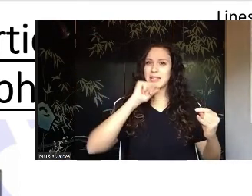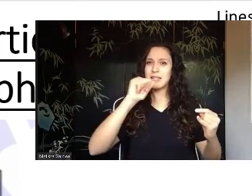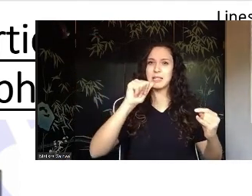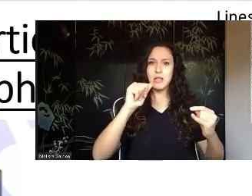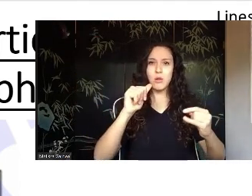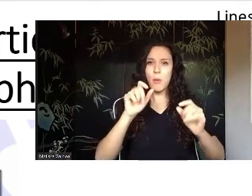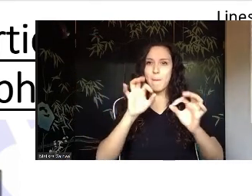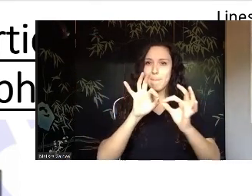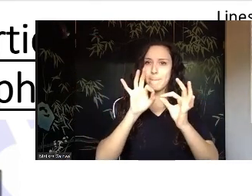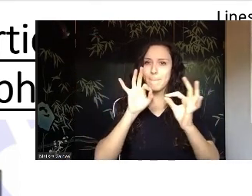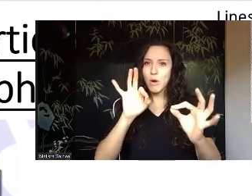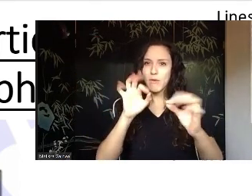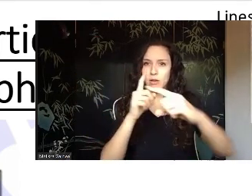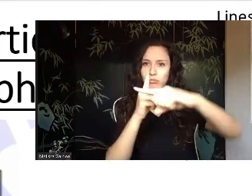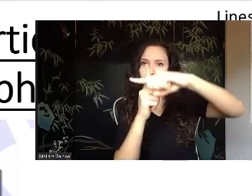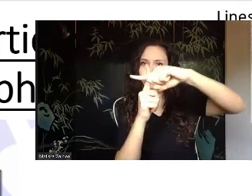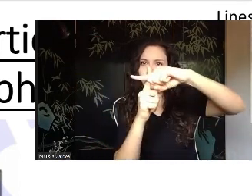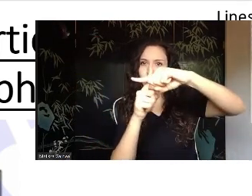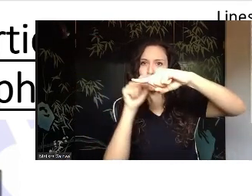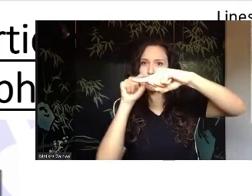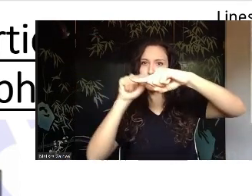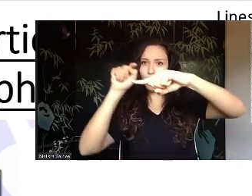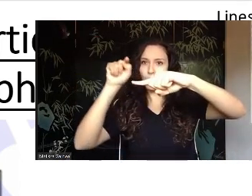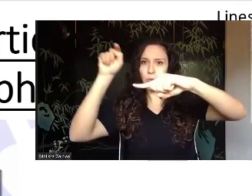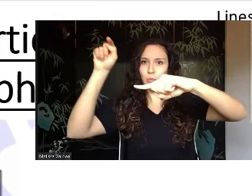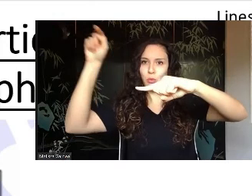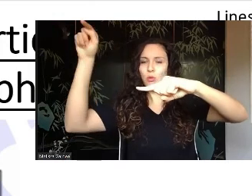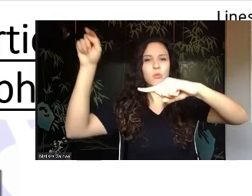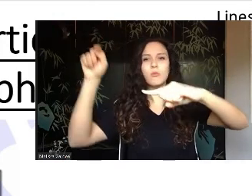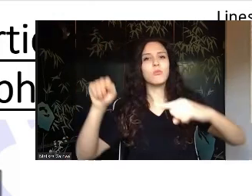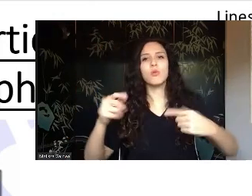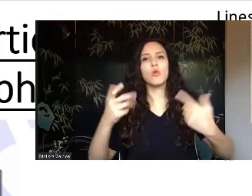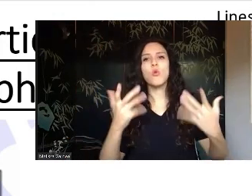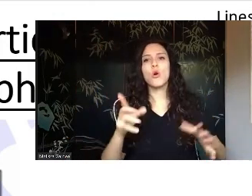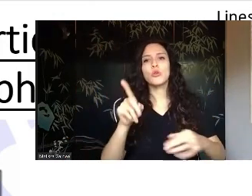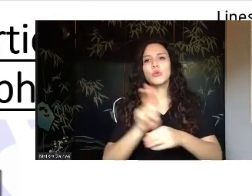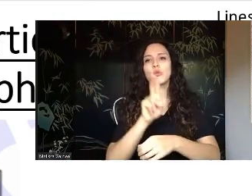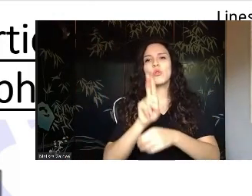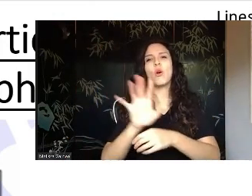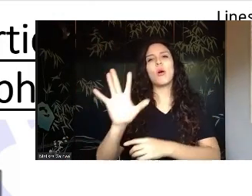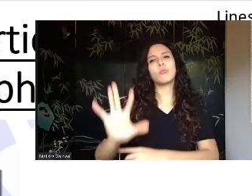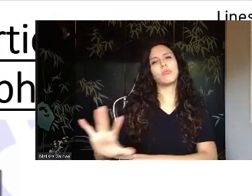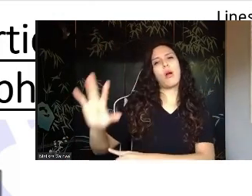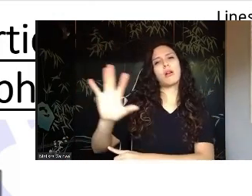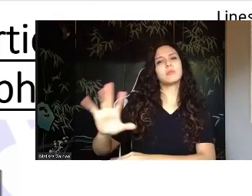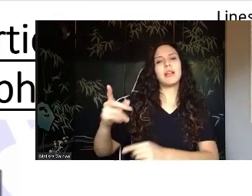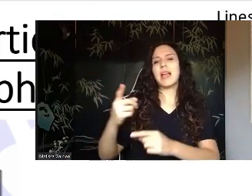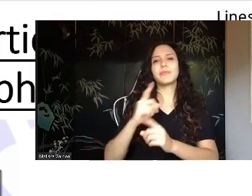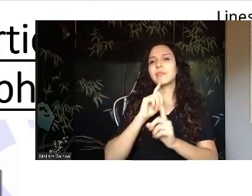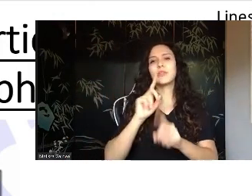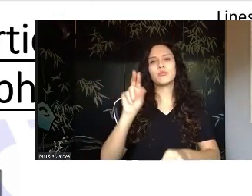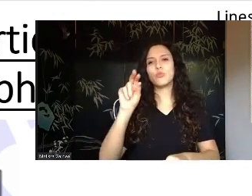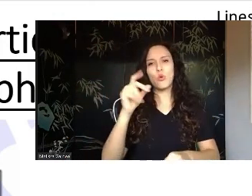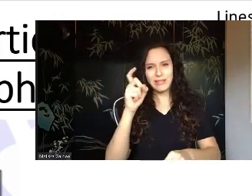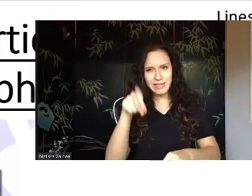to approximate those, okay? You won't get an exact answer, and we want an exact answer.